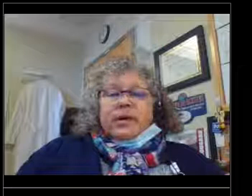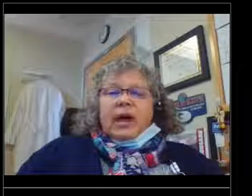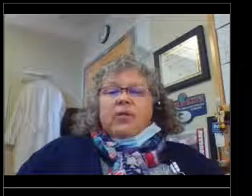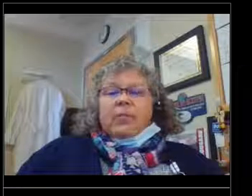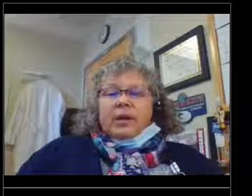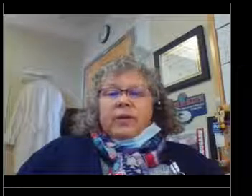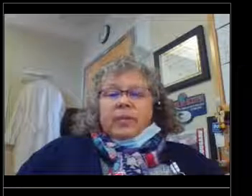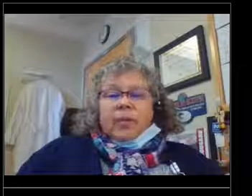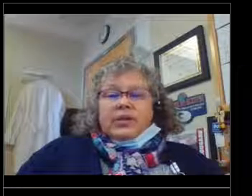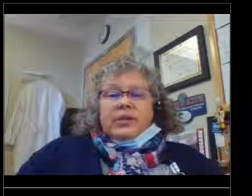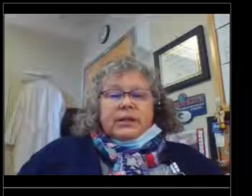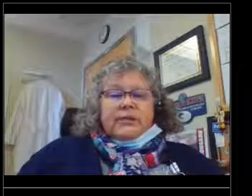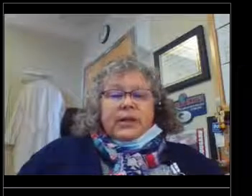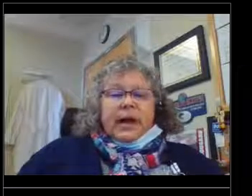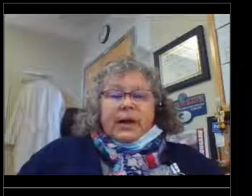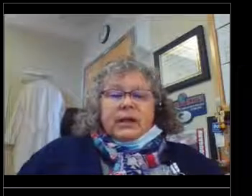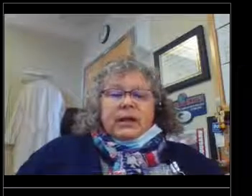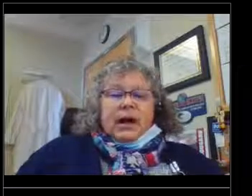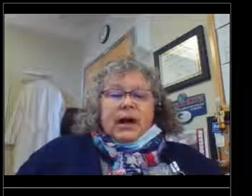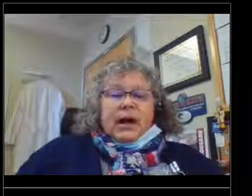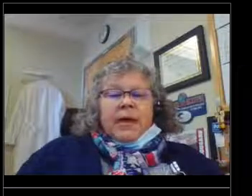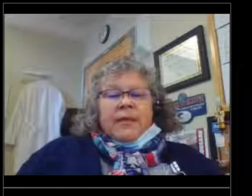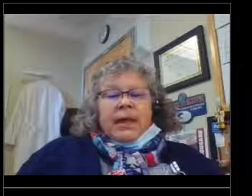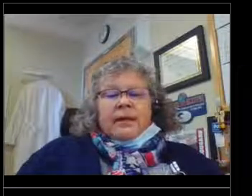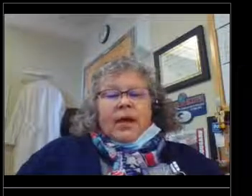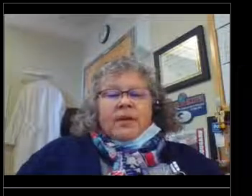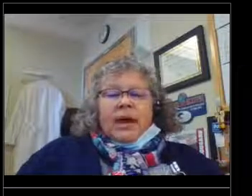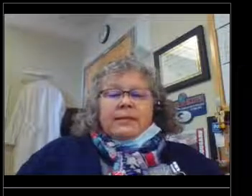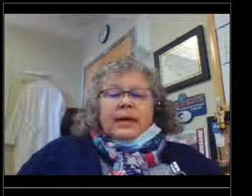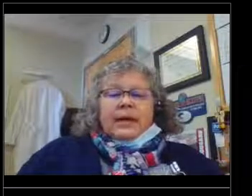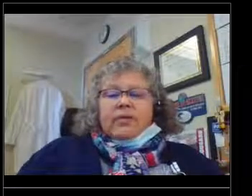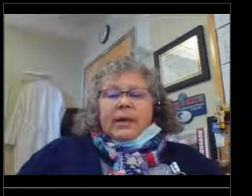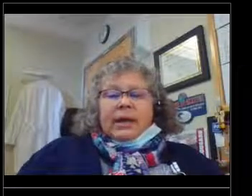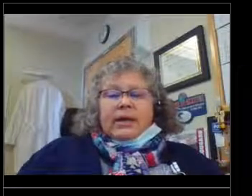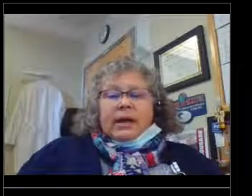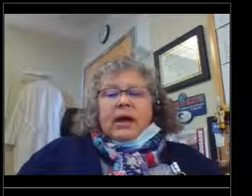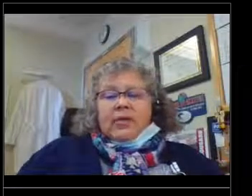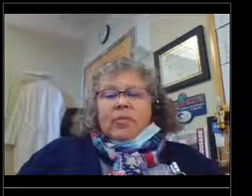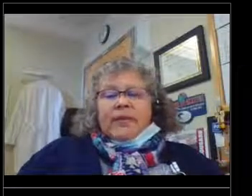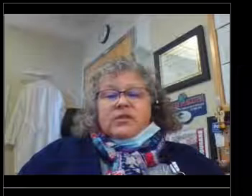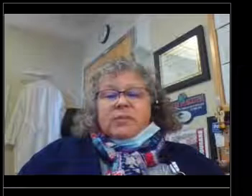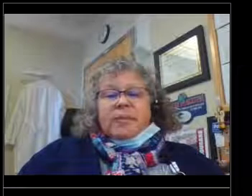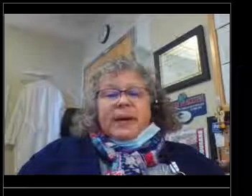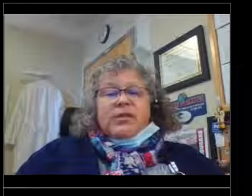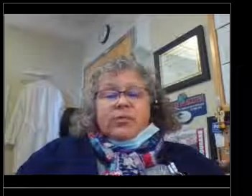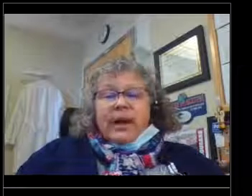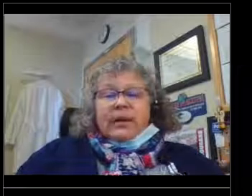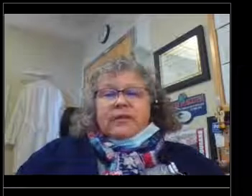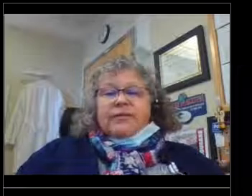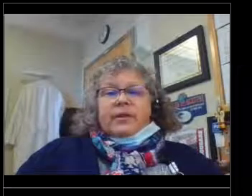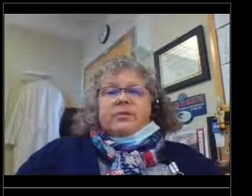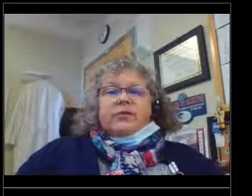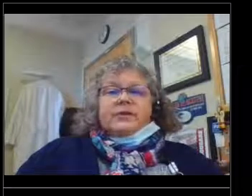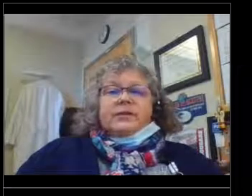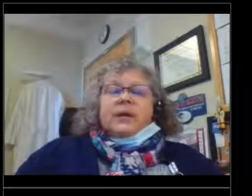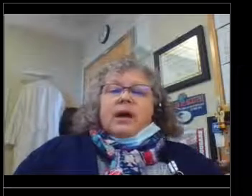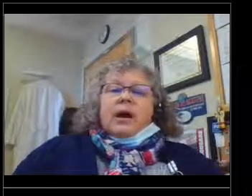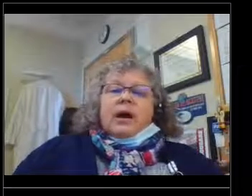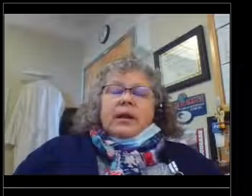the PA group here in Washington for that. And then allow PAs and other providers to be paid directly for